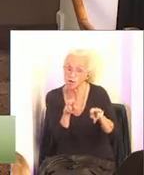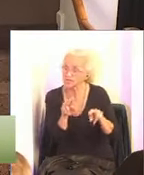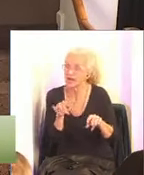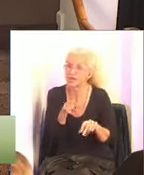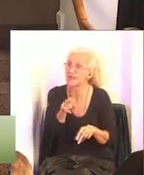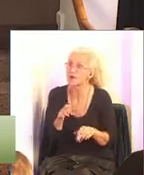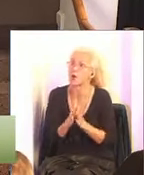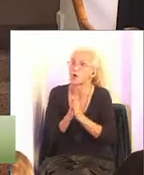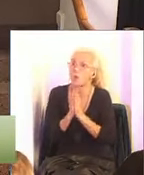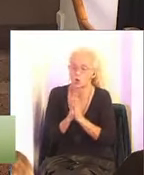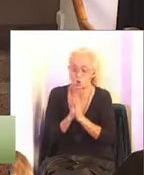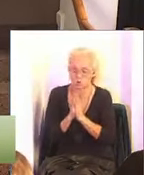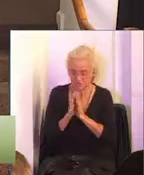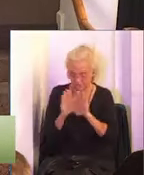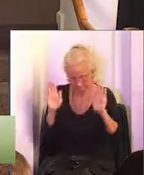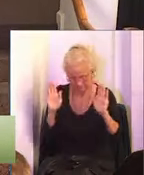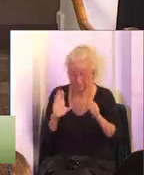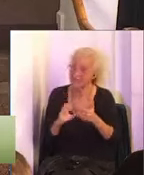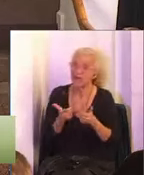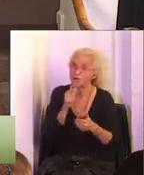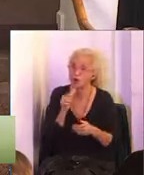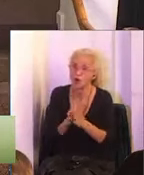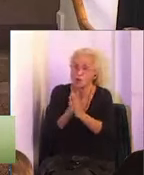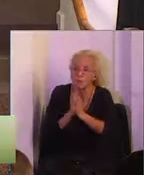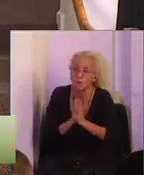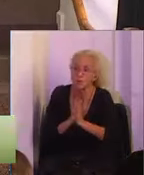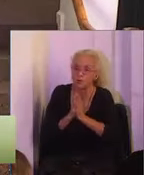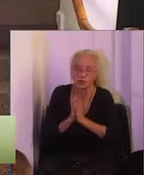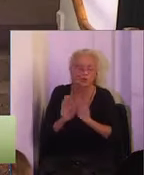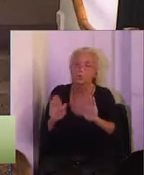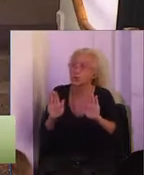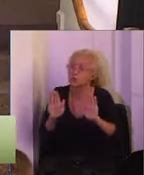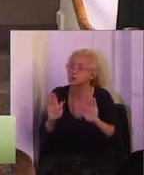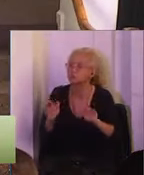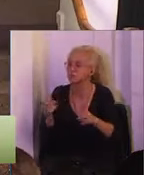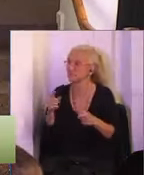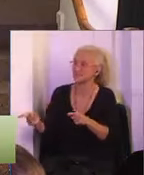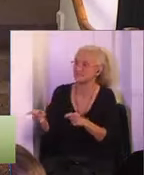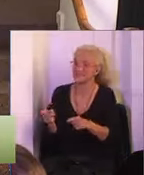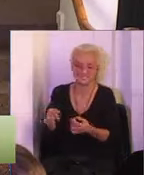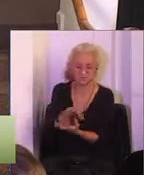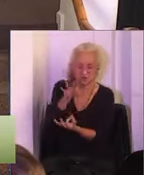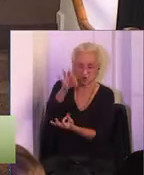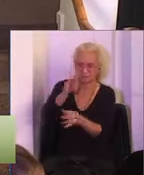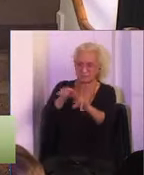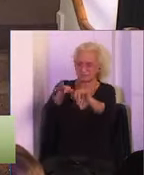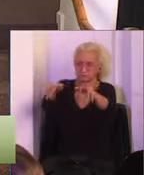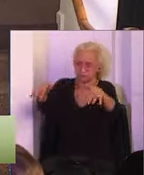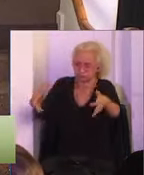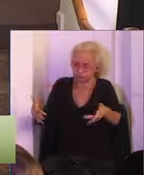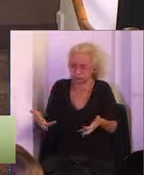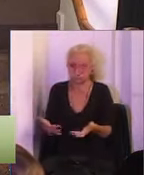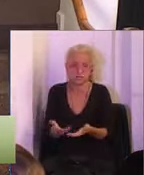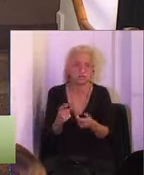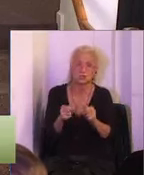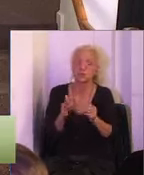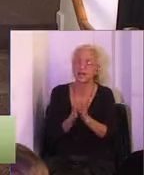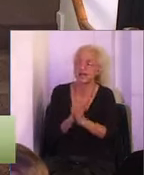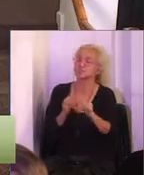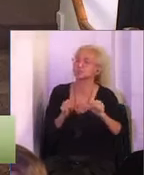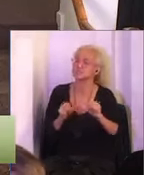They're worshiping. Because how can we not worship when this kind of spirit is moving all over the world? We ask that you continue